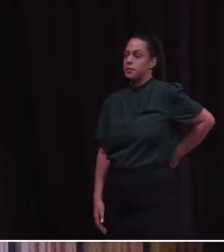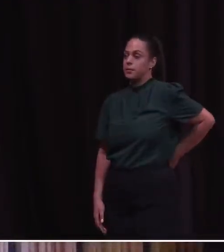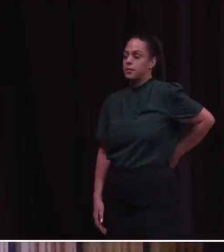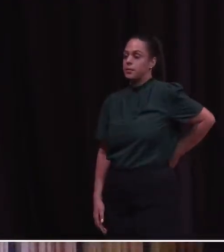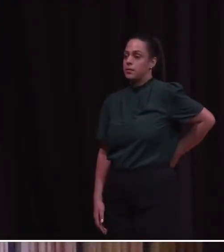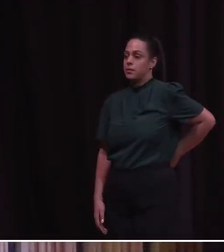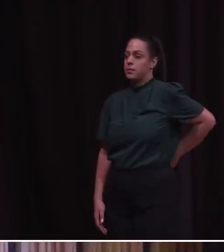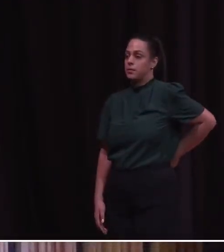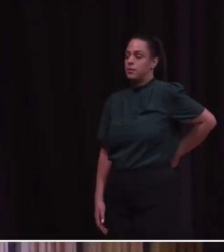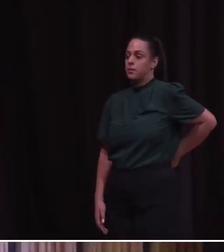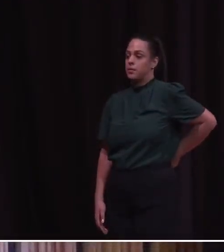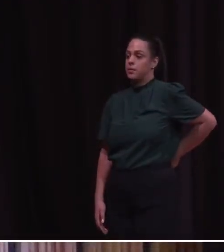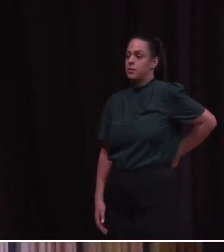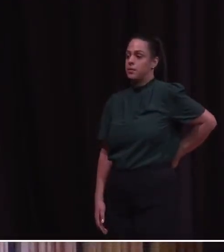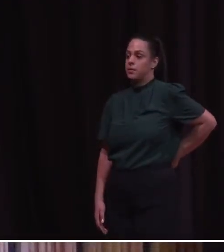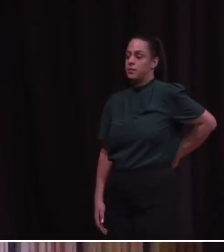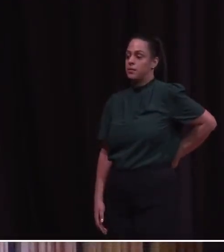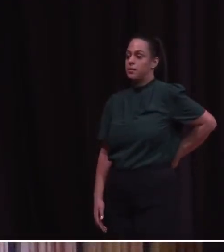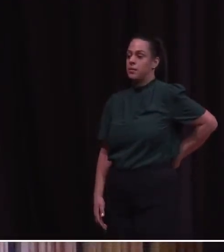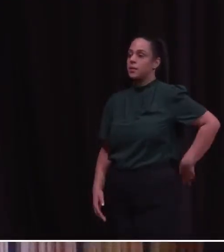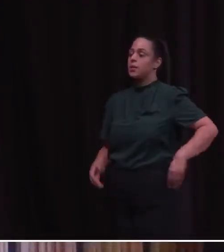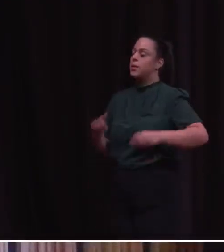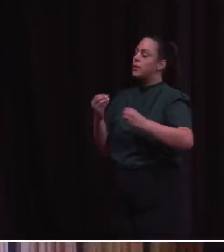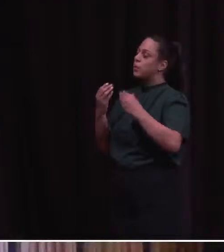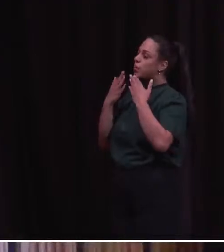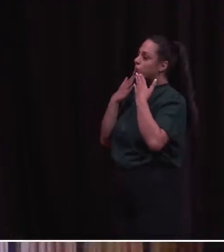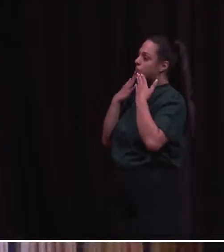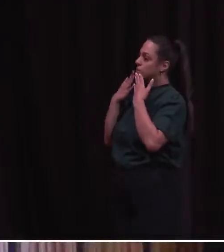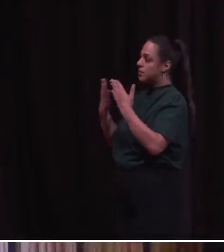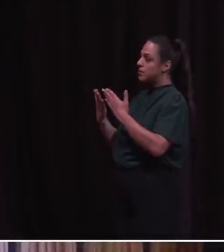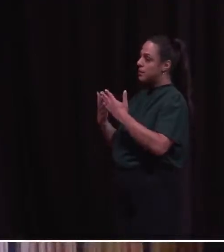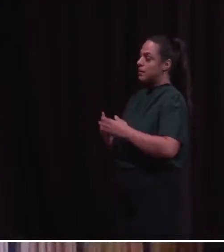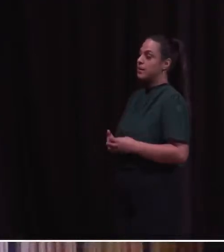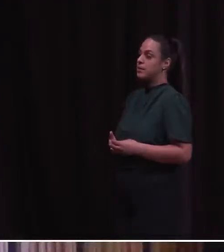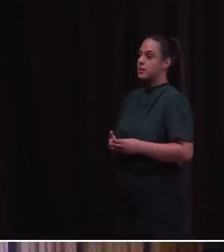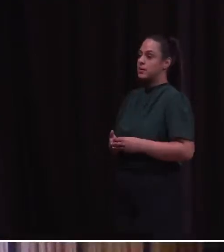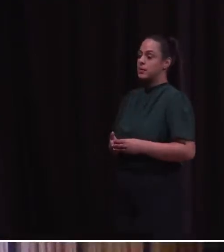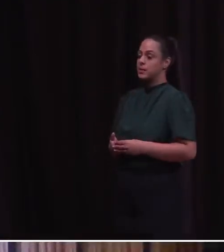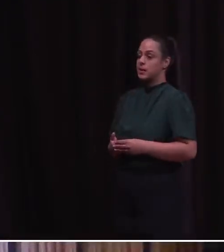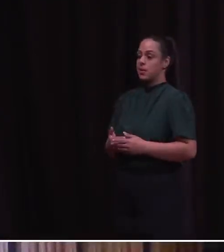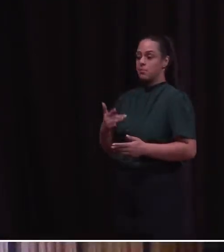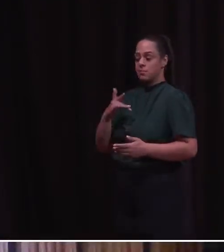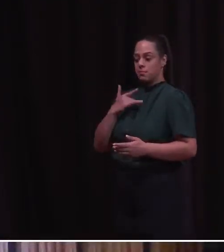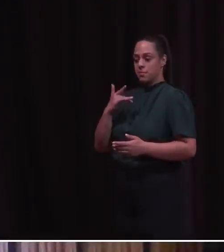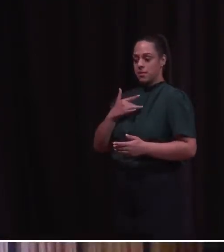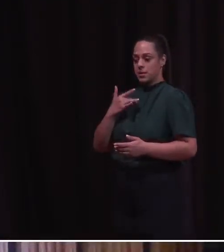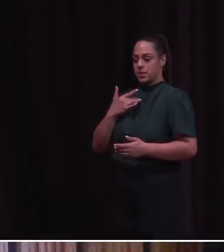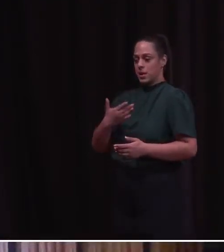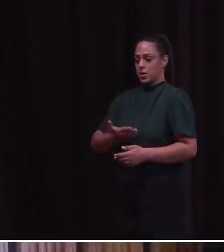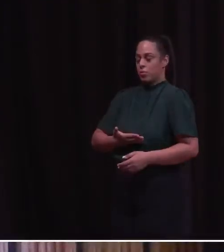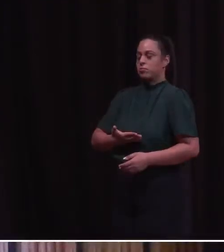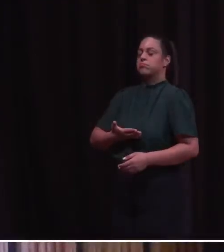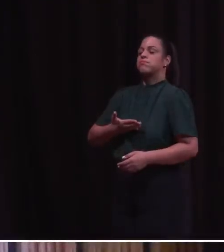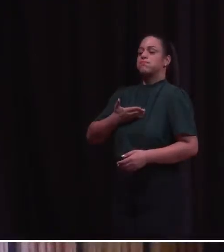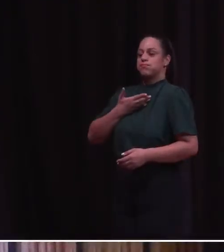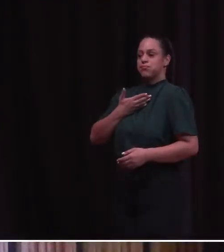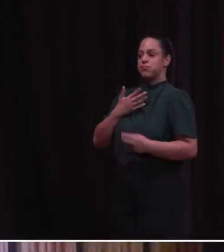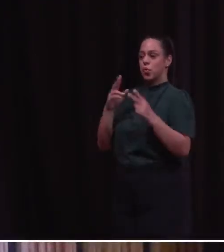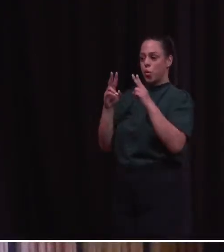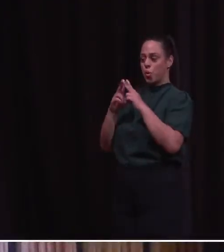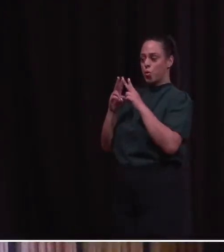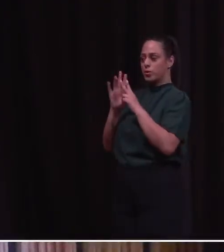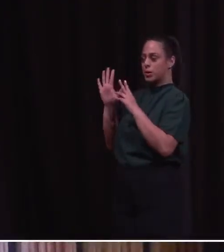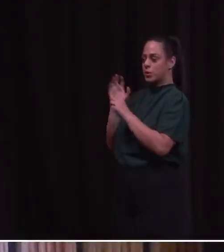Nice to meet you here. Feels very honored to meet your work. And I have a couple of questions for